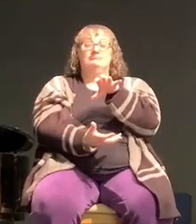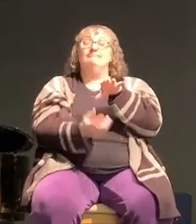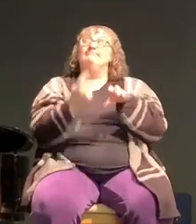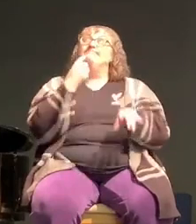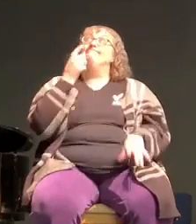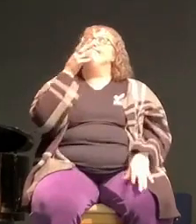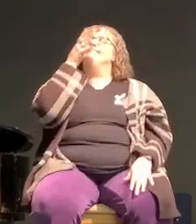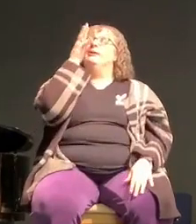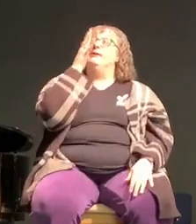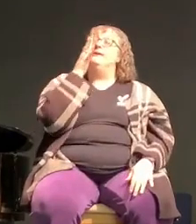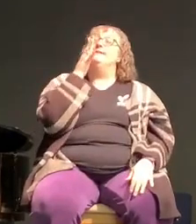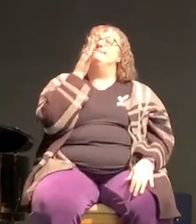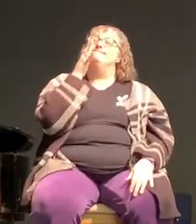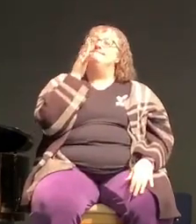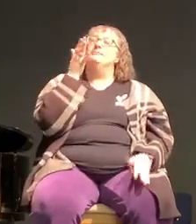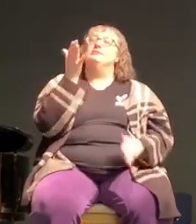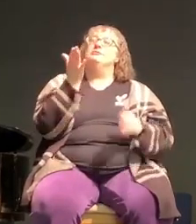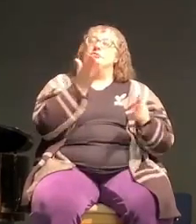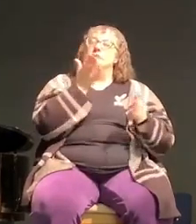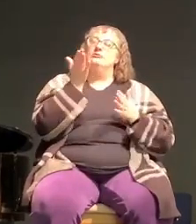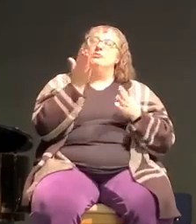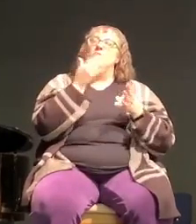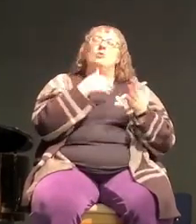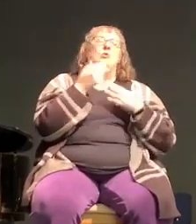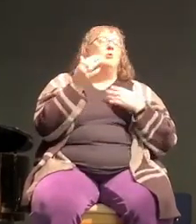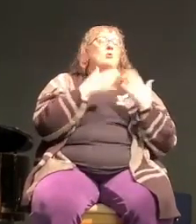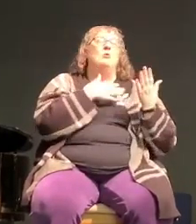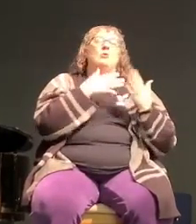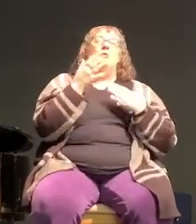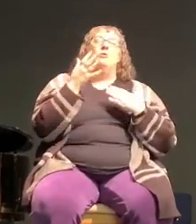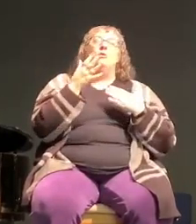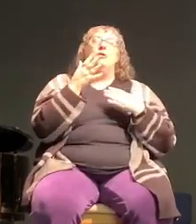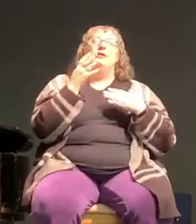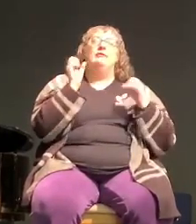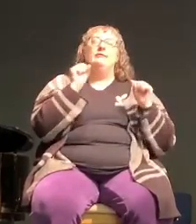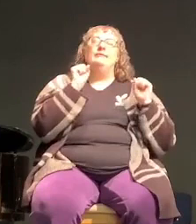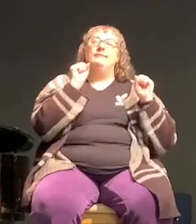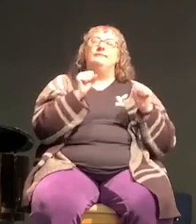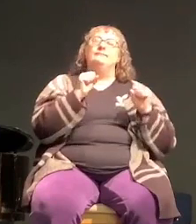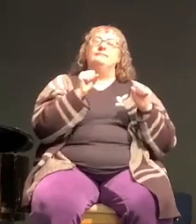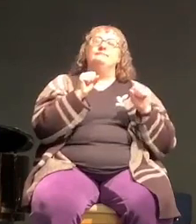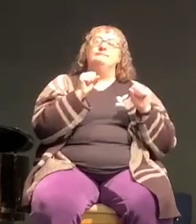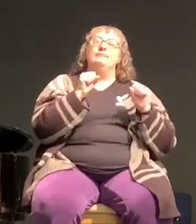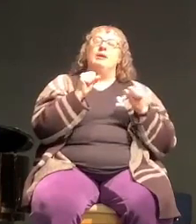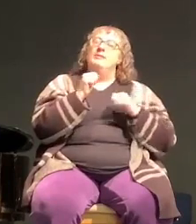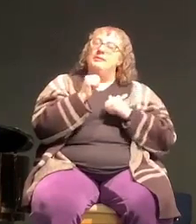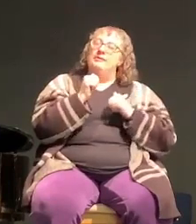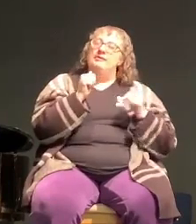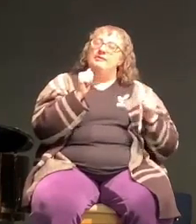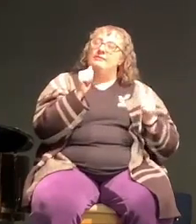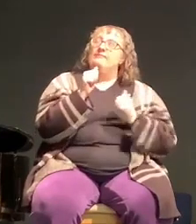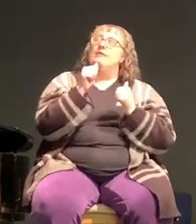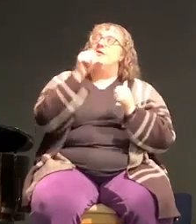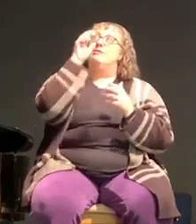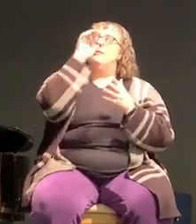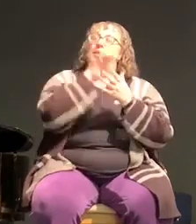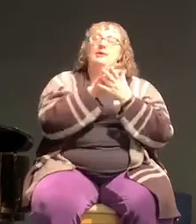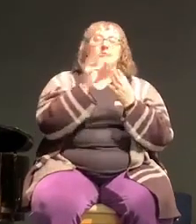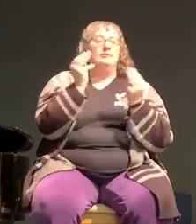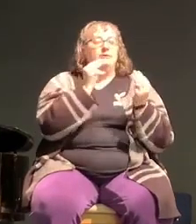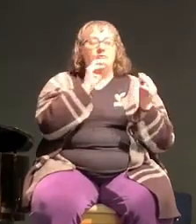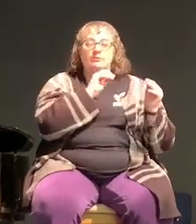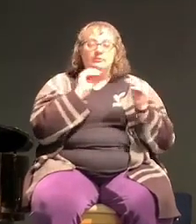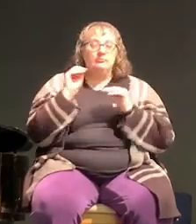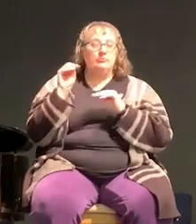God, let's serve in whatever capacity that she can. She said, I'm going to follow my husband in ministries and